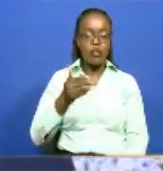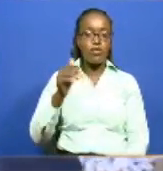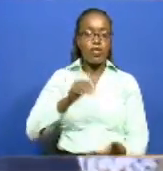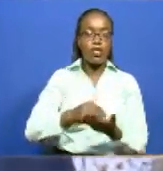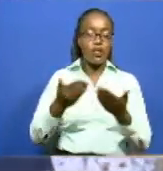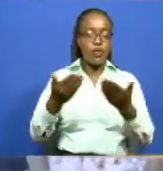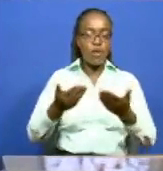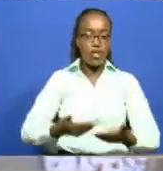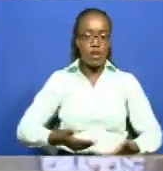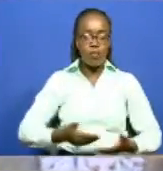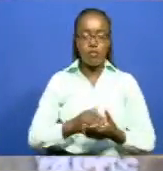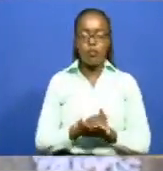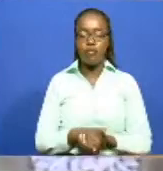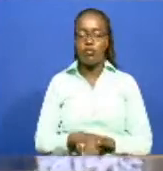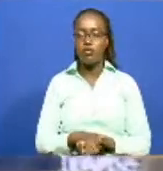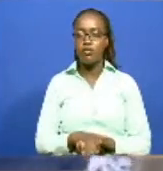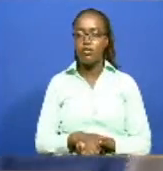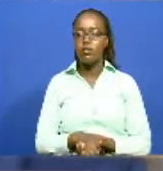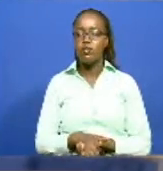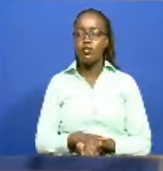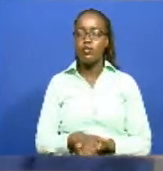bless.